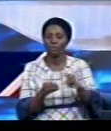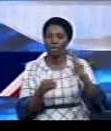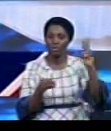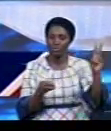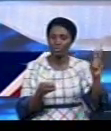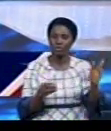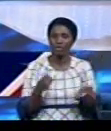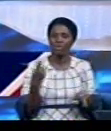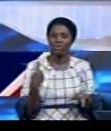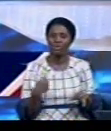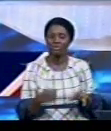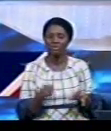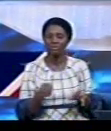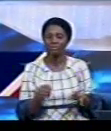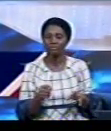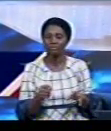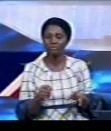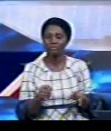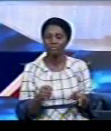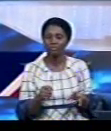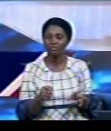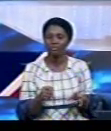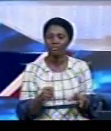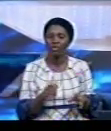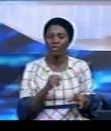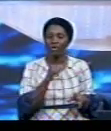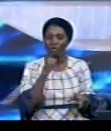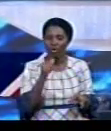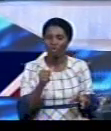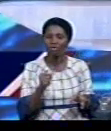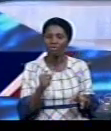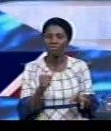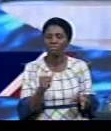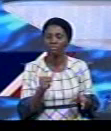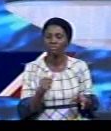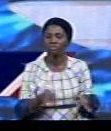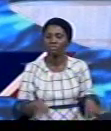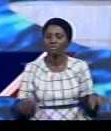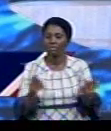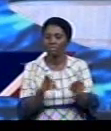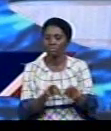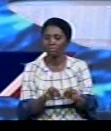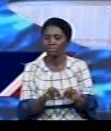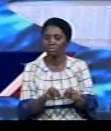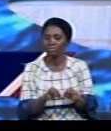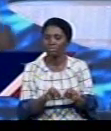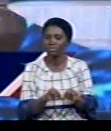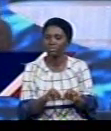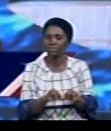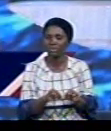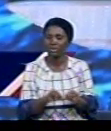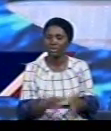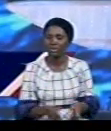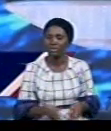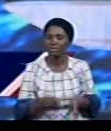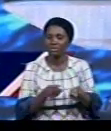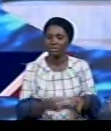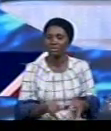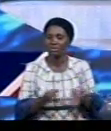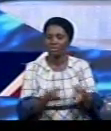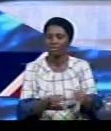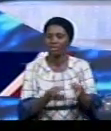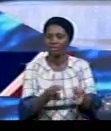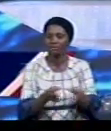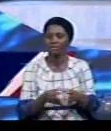to our storms. Number three, the undeniable deliverance of